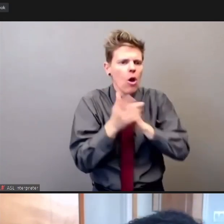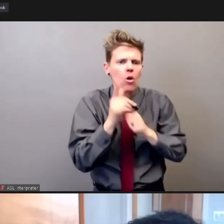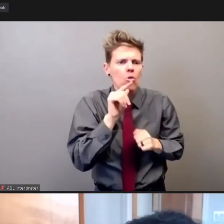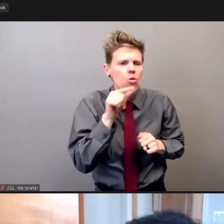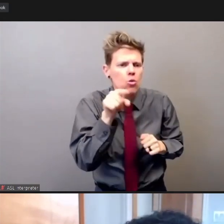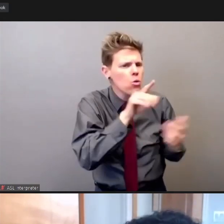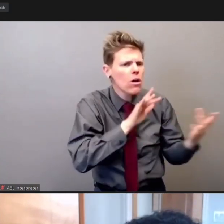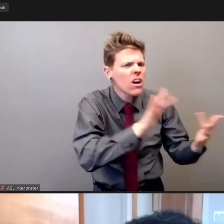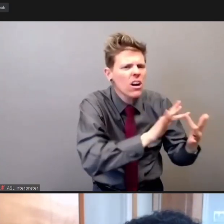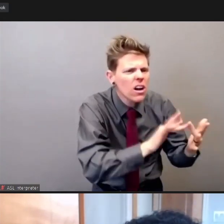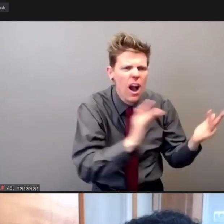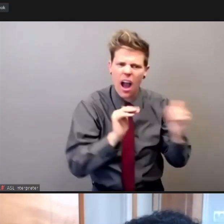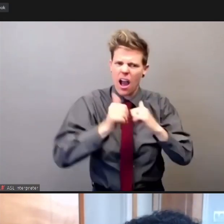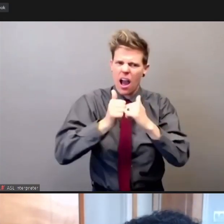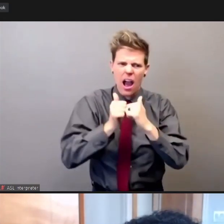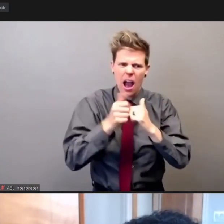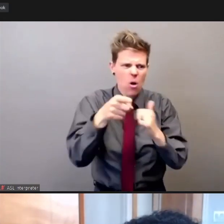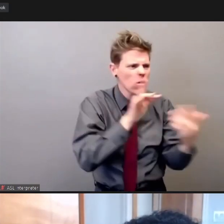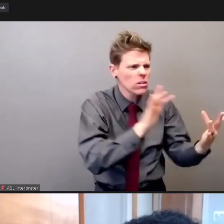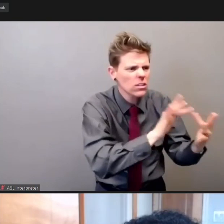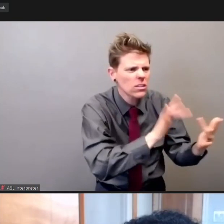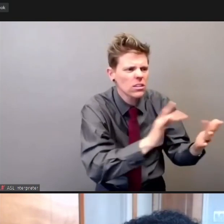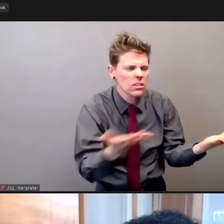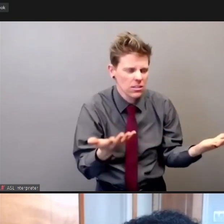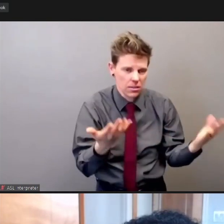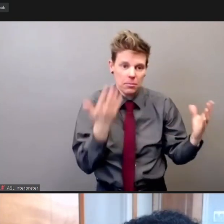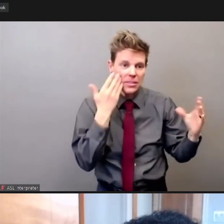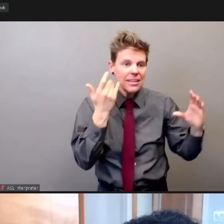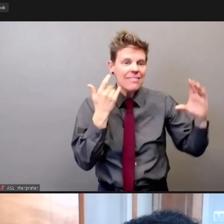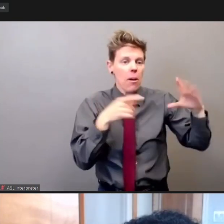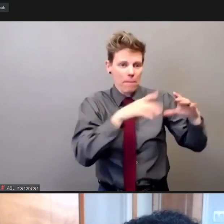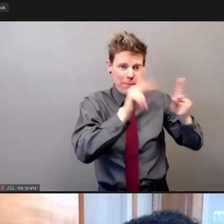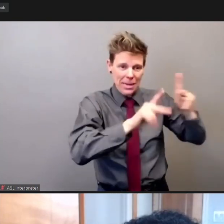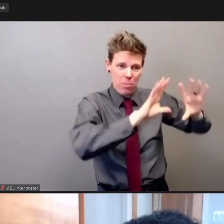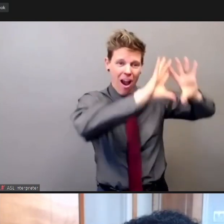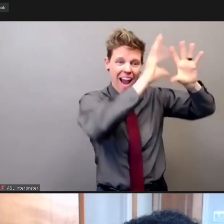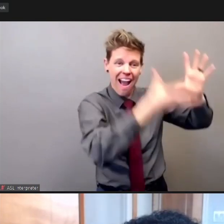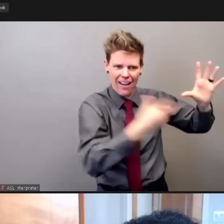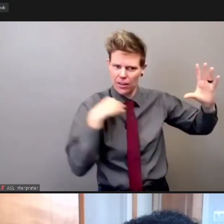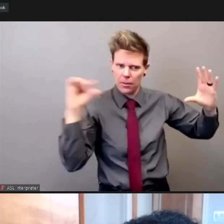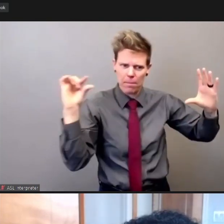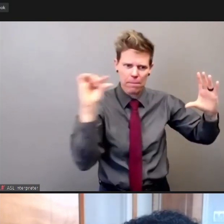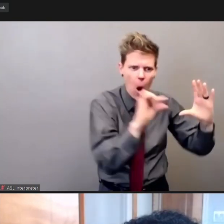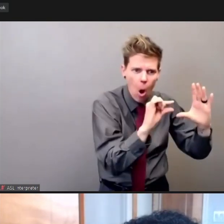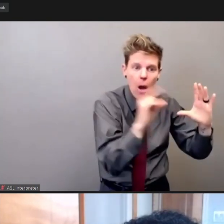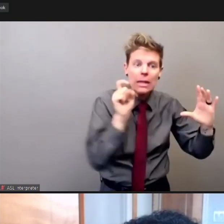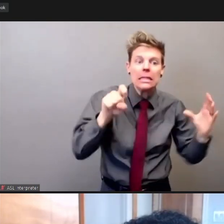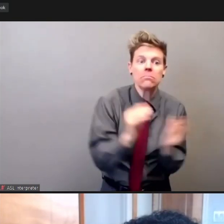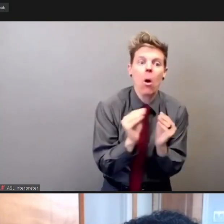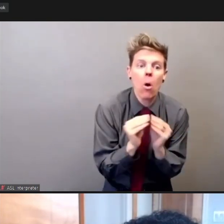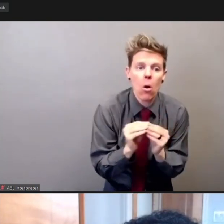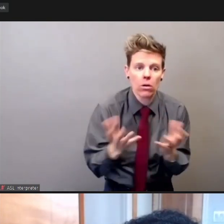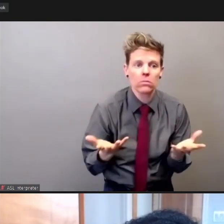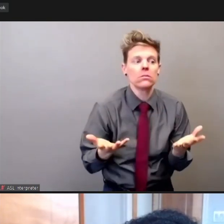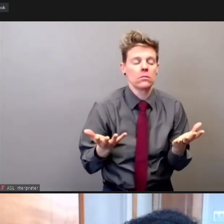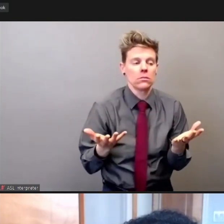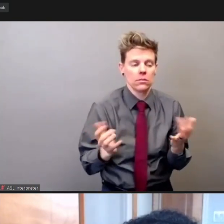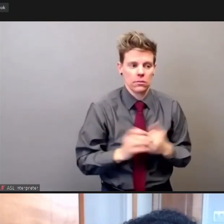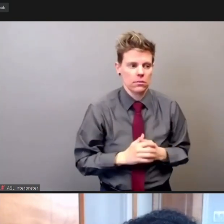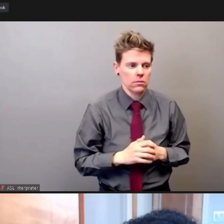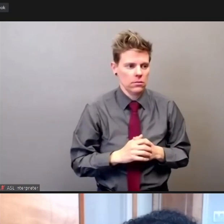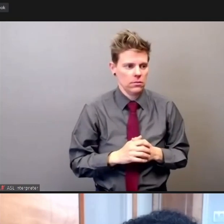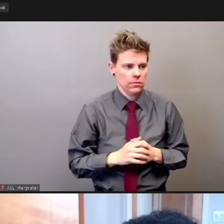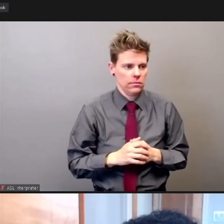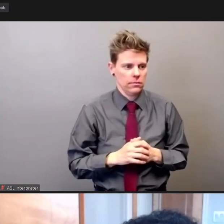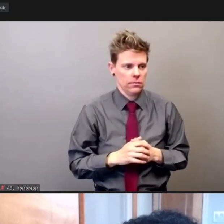can do if they're thinking, hey, not so many of our people per 100 population are getting vaccinated. Are there